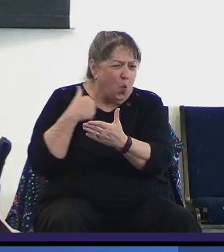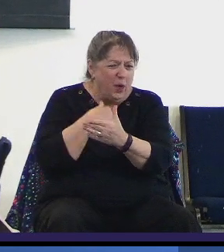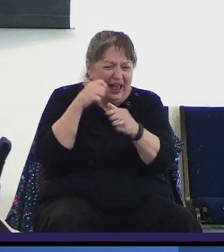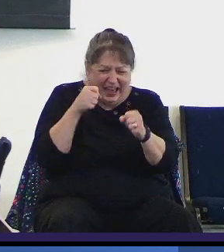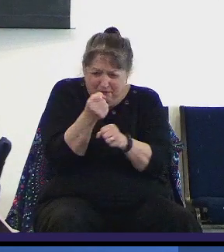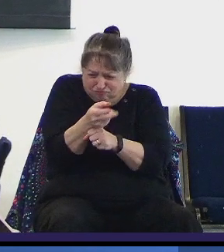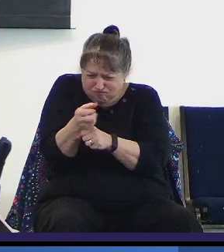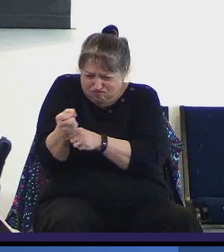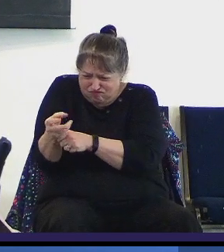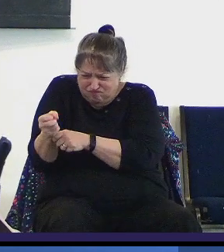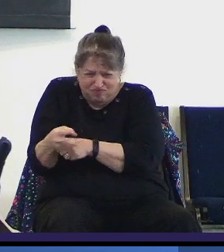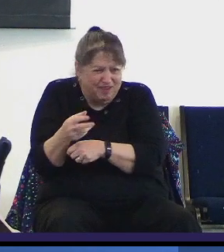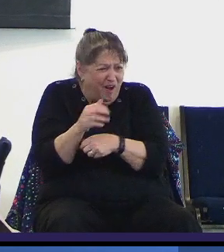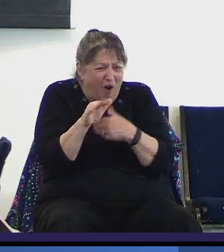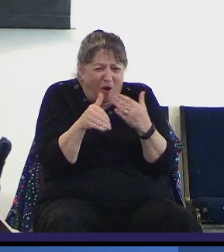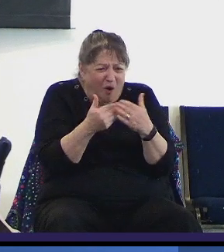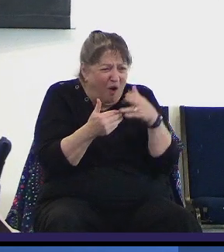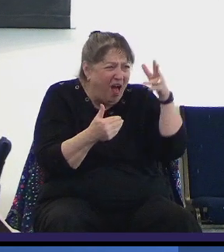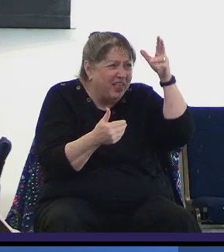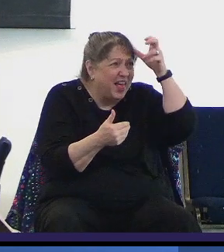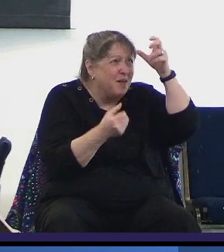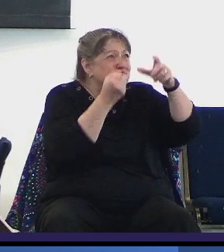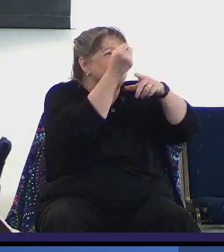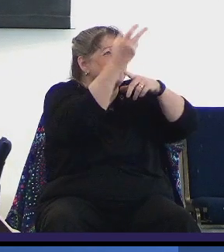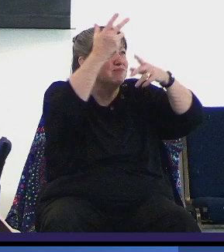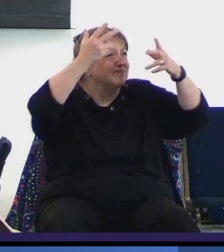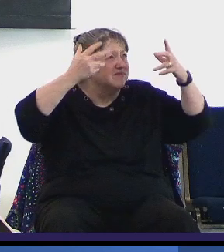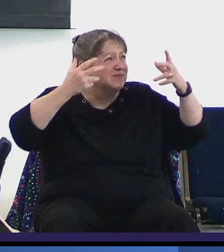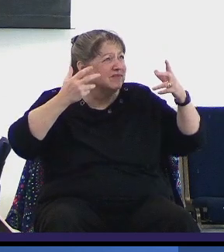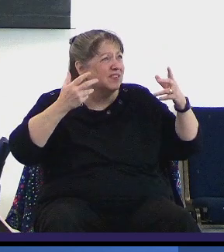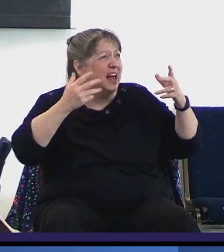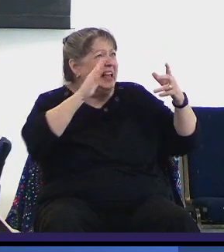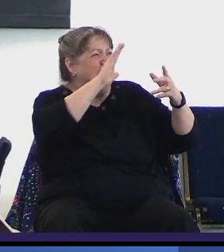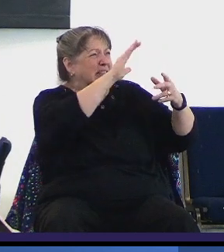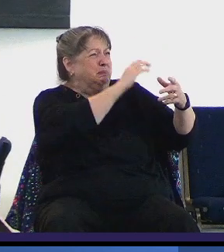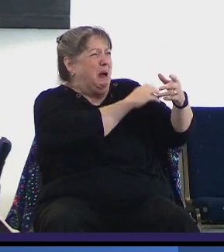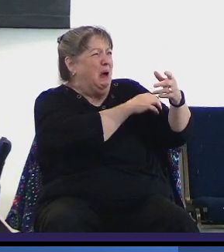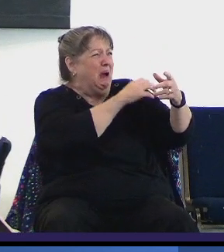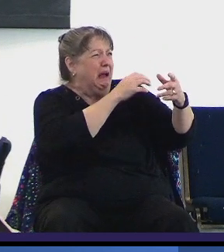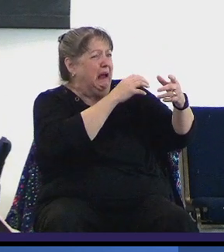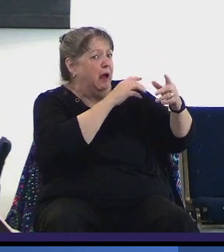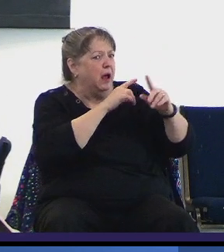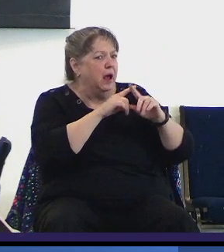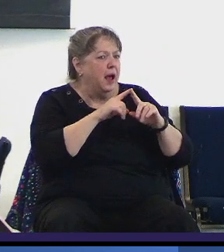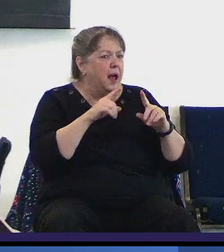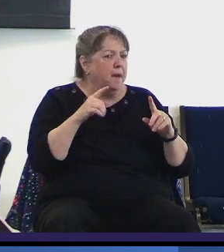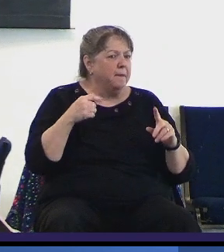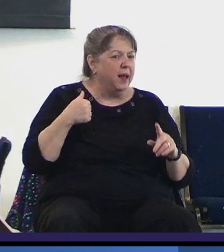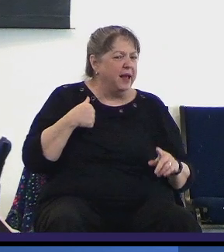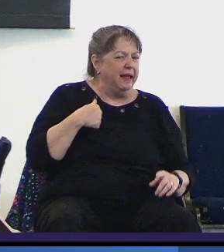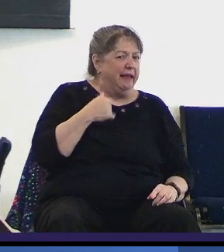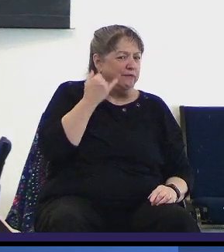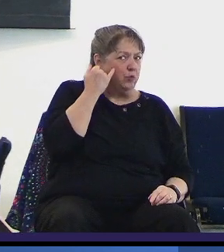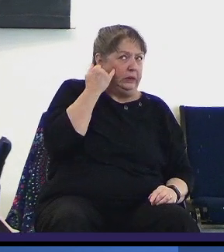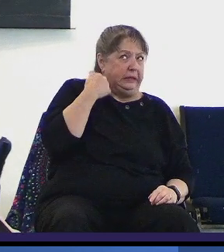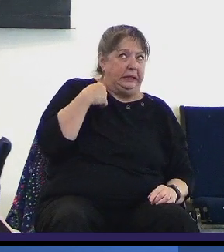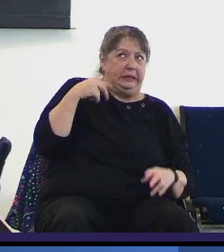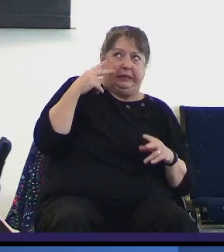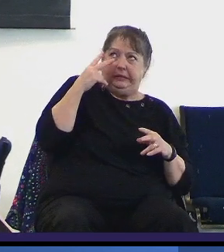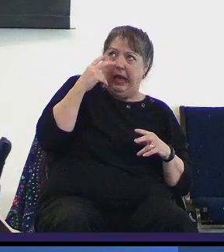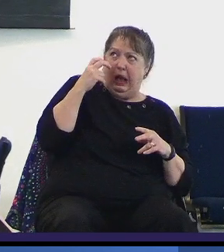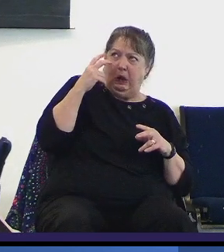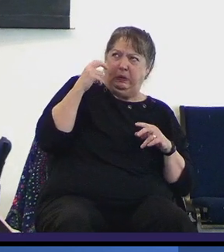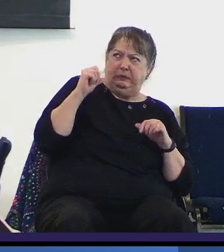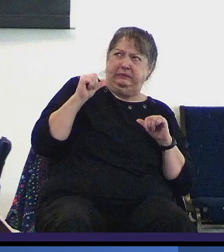power of the enemy, all the power of the enemy, complete power over the enemy, unless we don't believe the text and believe the